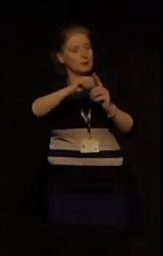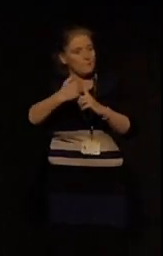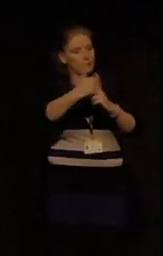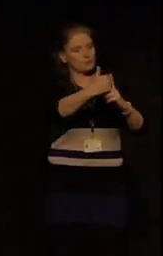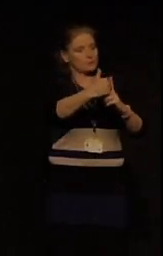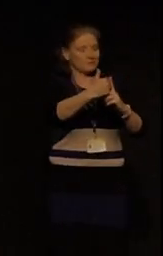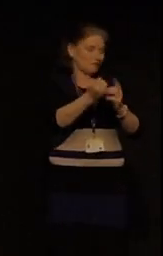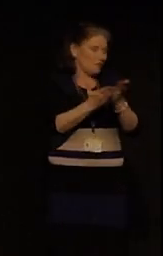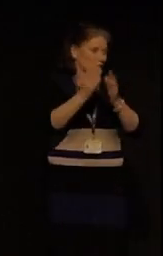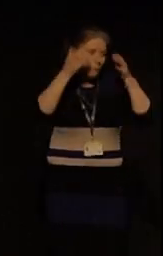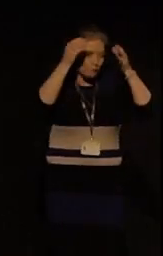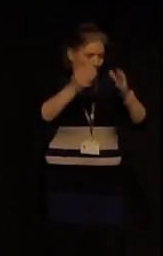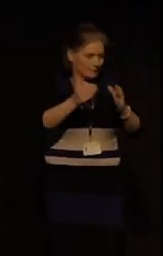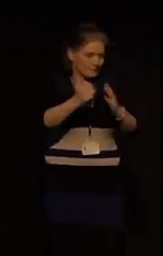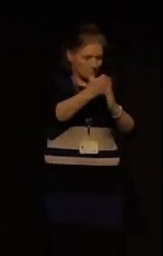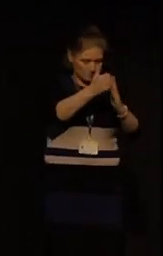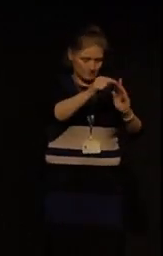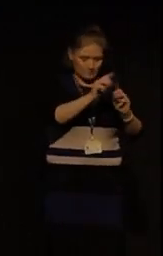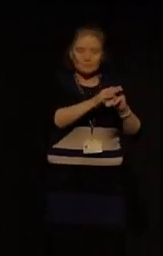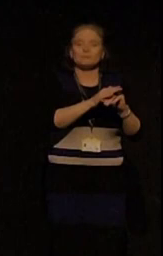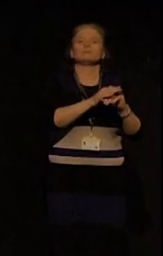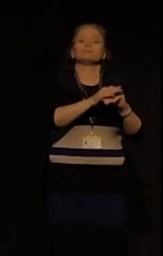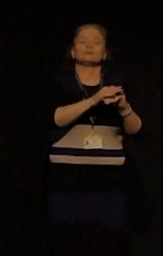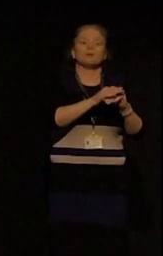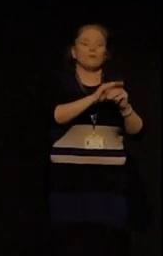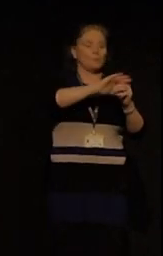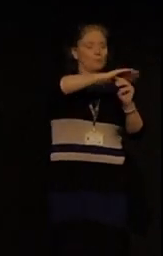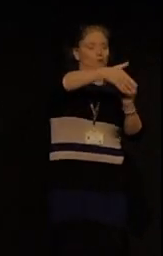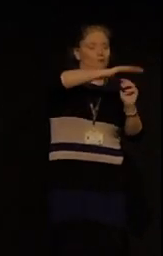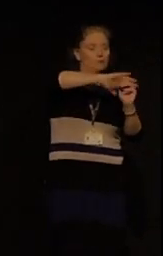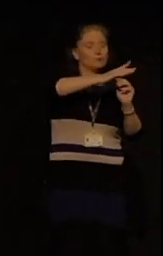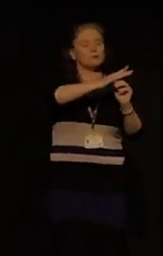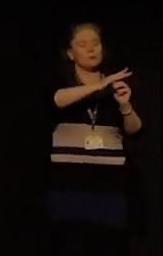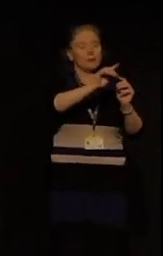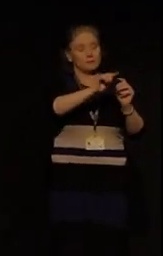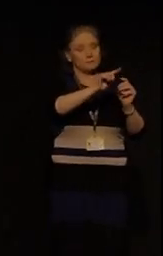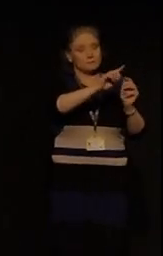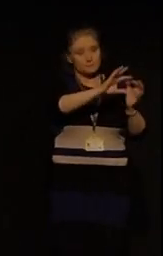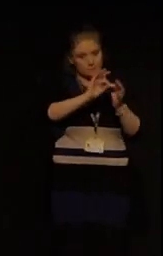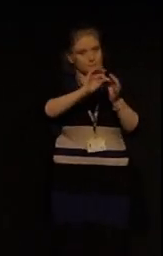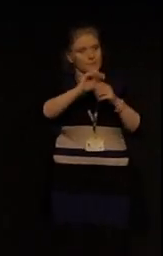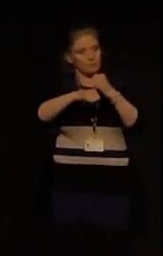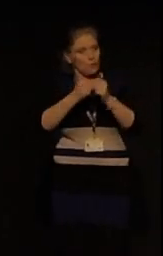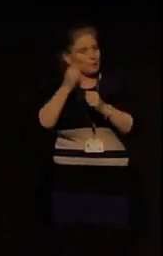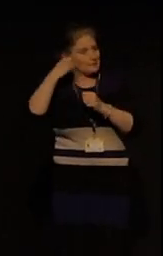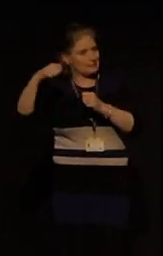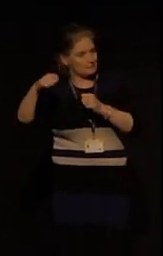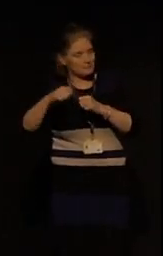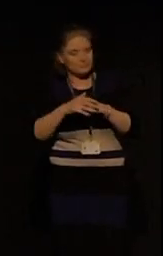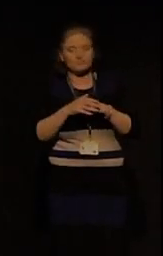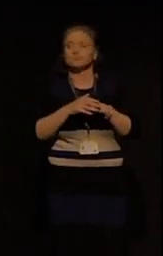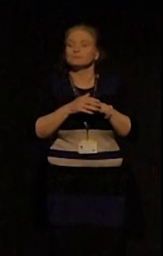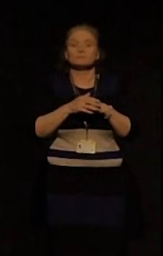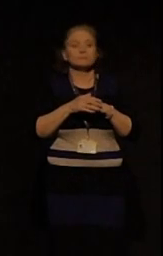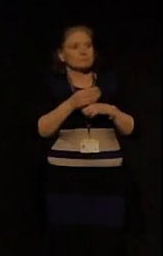to the neural signal that's going from the periphery to the brain that might create the tinnitus. Many of you get in